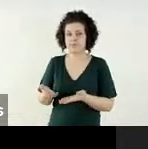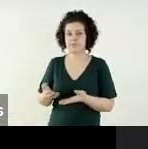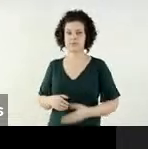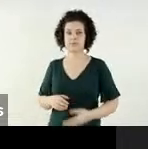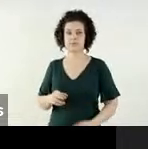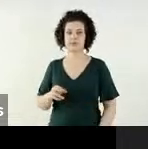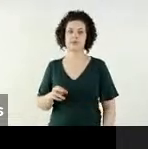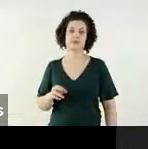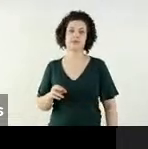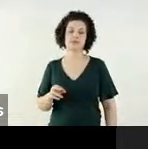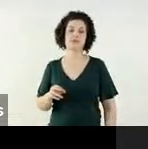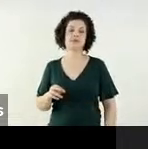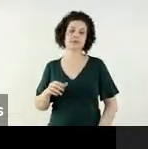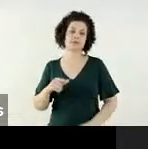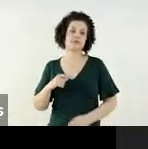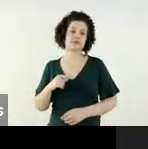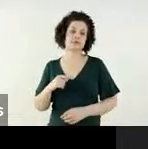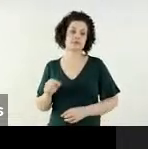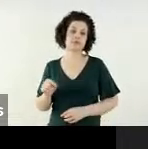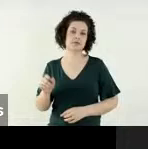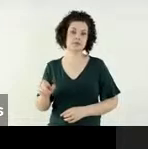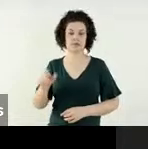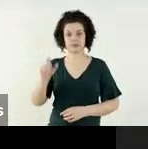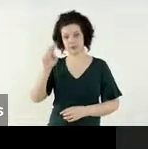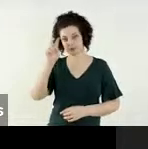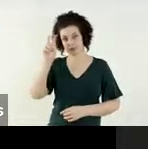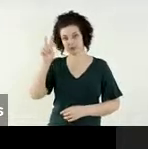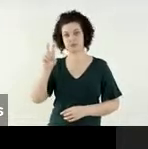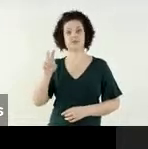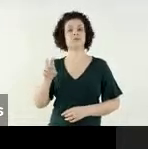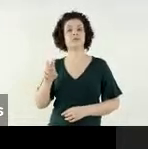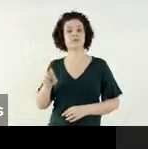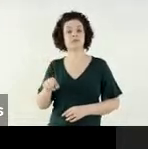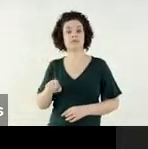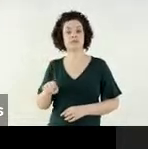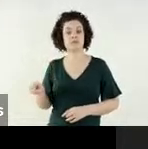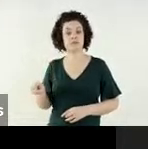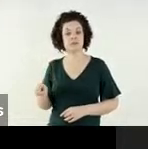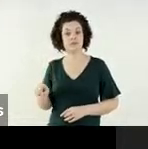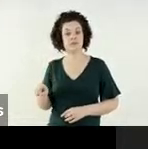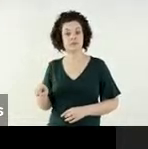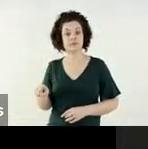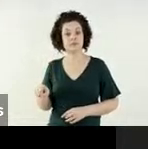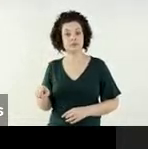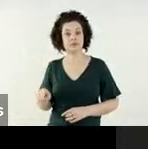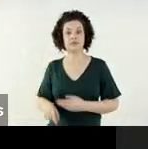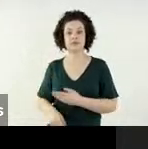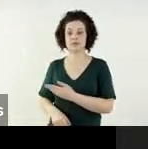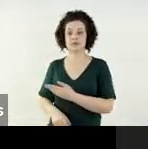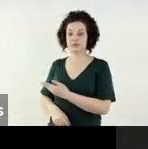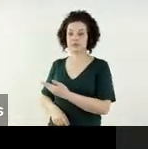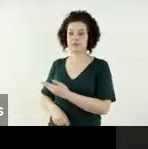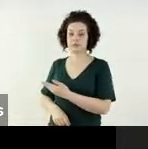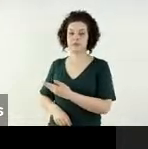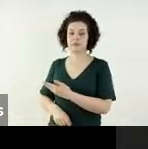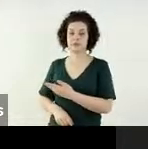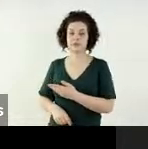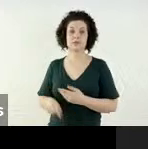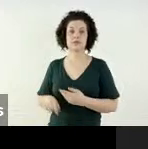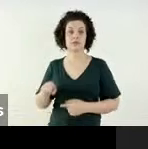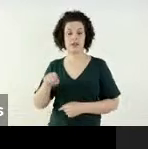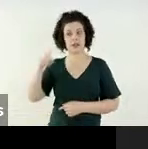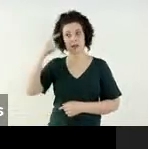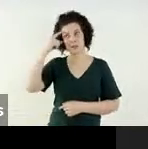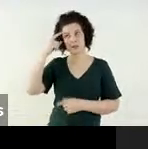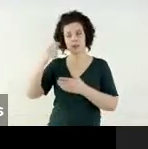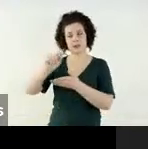public intellectual, has coined the oppositional gaze. Now, she was thinking and writing about that in relation